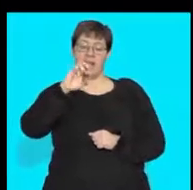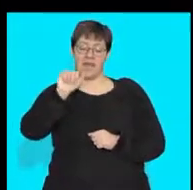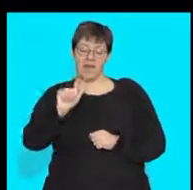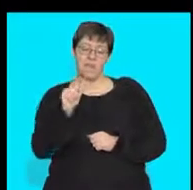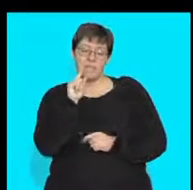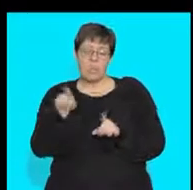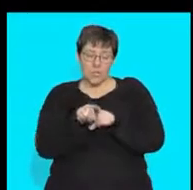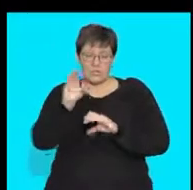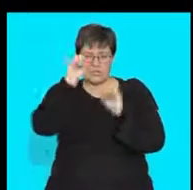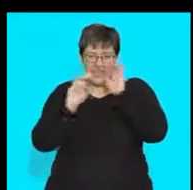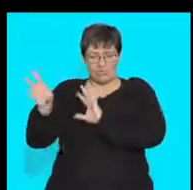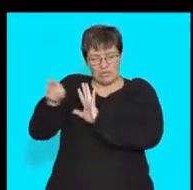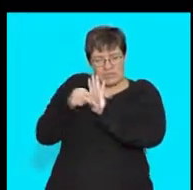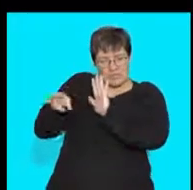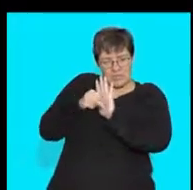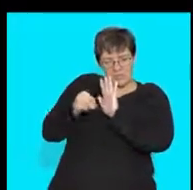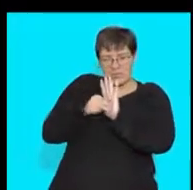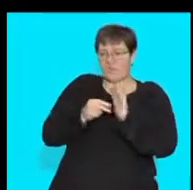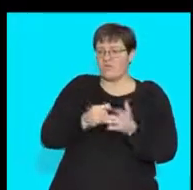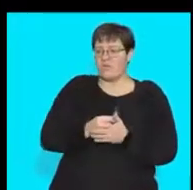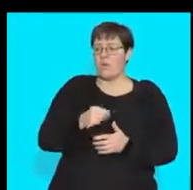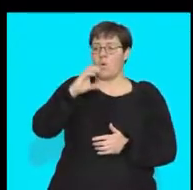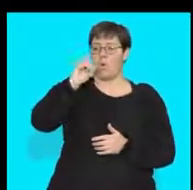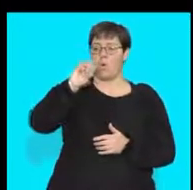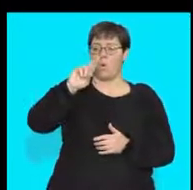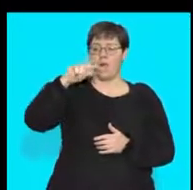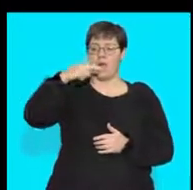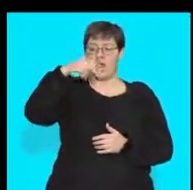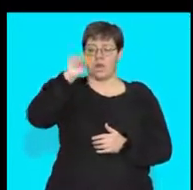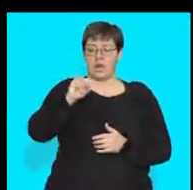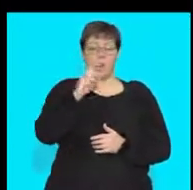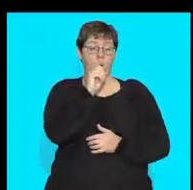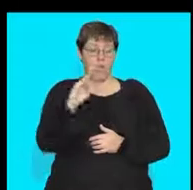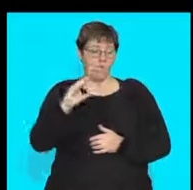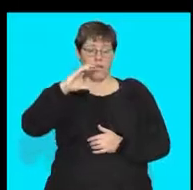and it contains little receptor cells that we call organ of Corti,